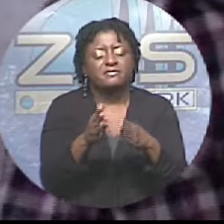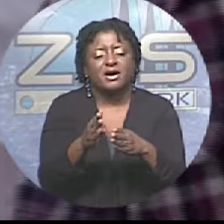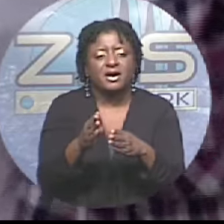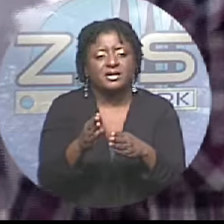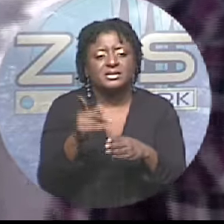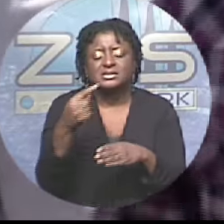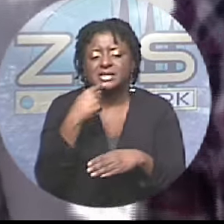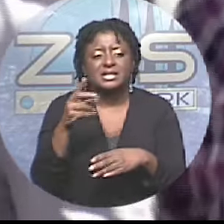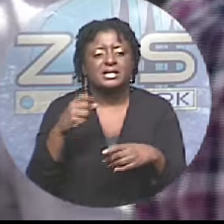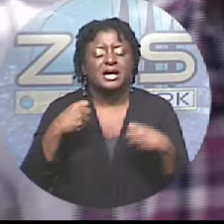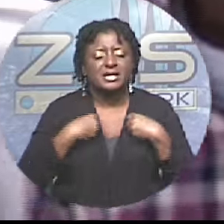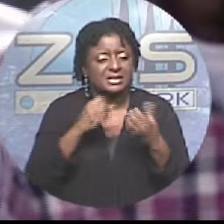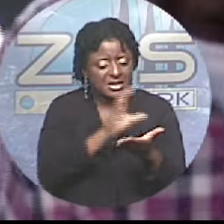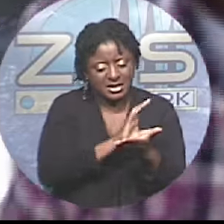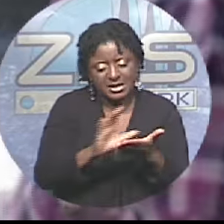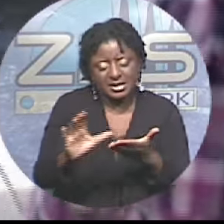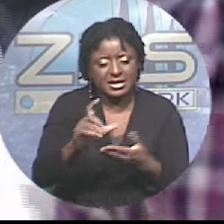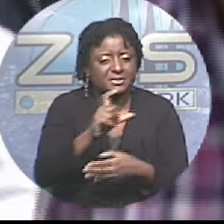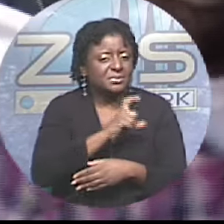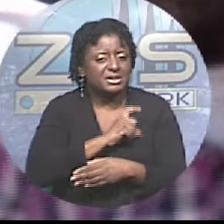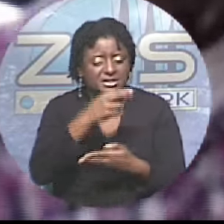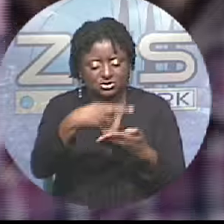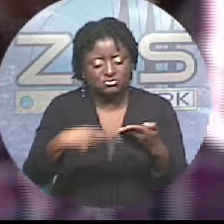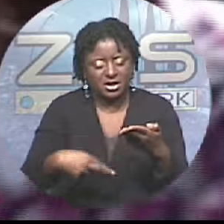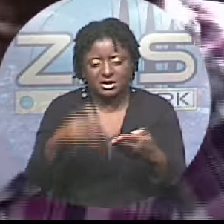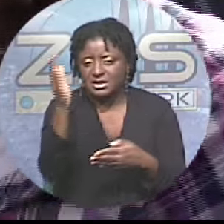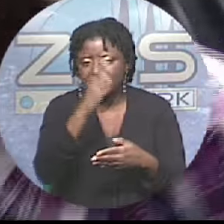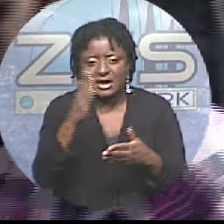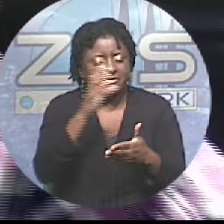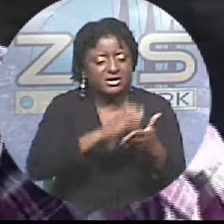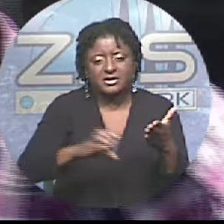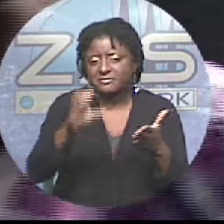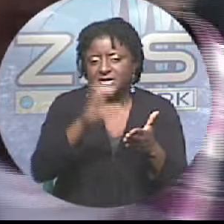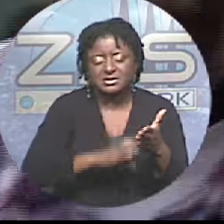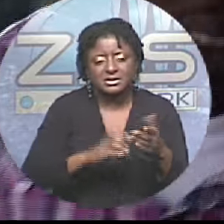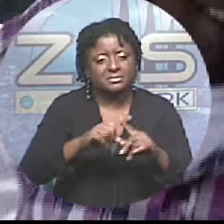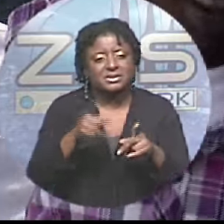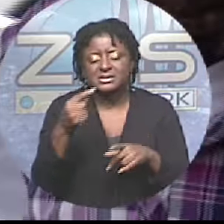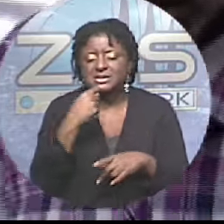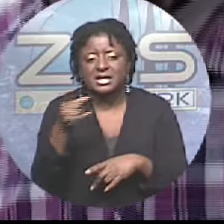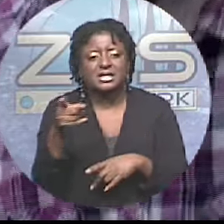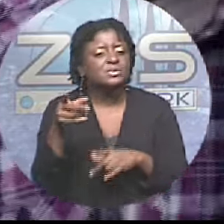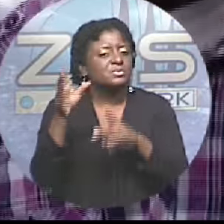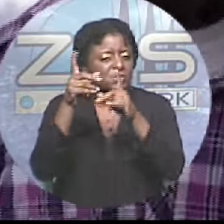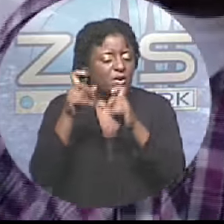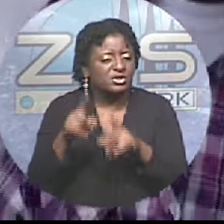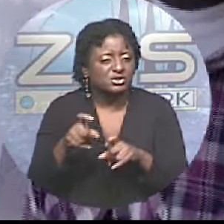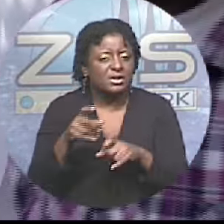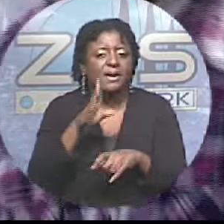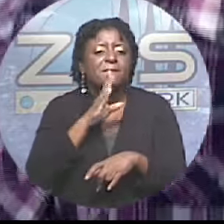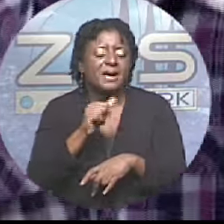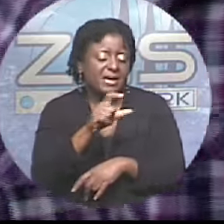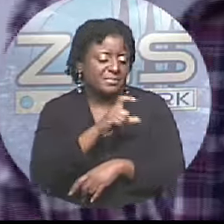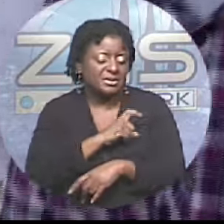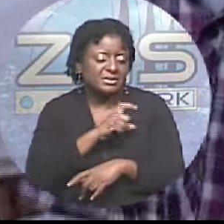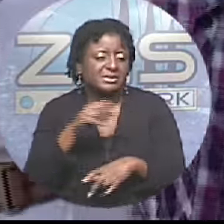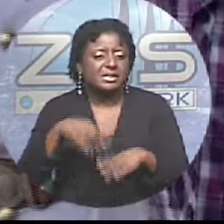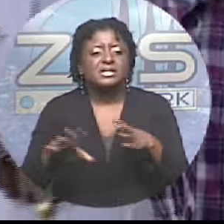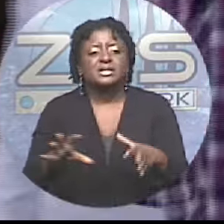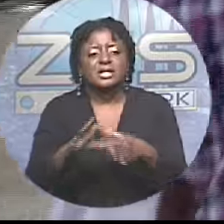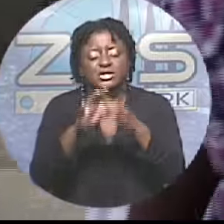a clean police record and was never convicted of any crime. However, he admitted that he was questioned by police in the past in connection with